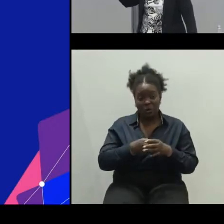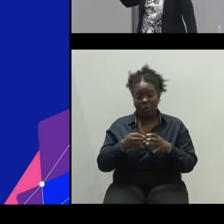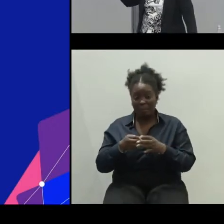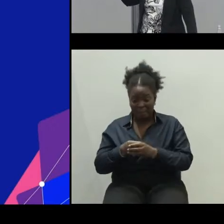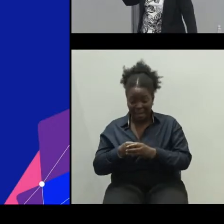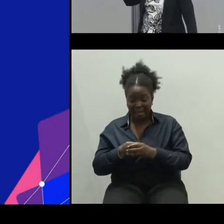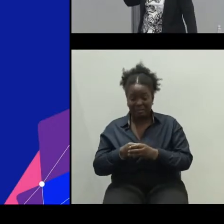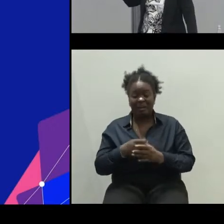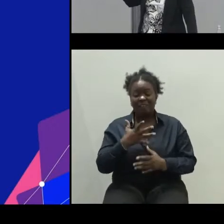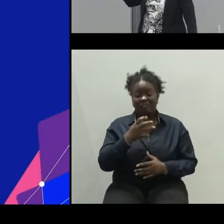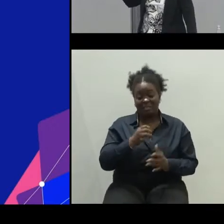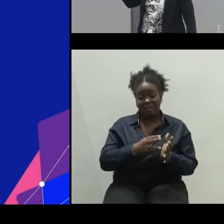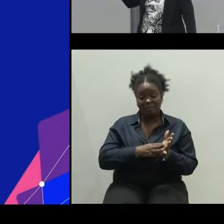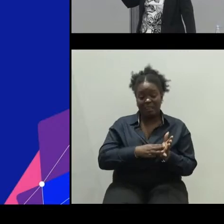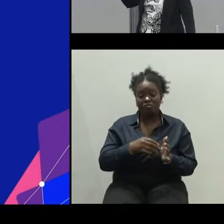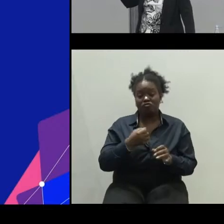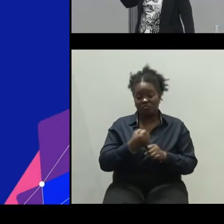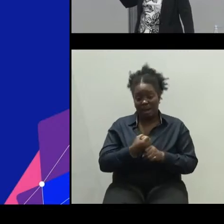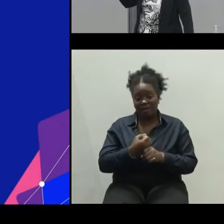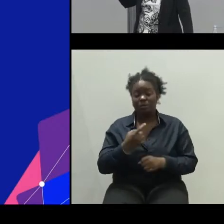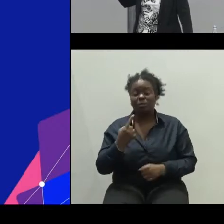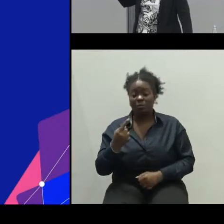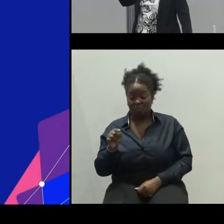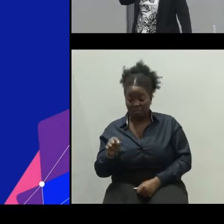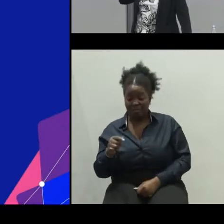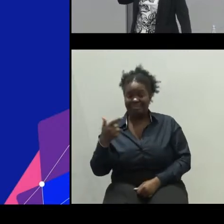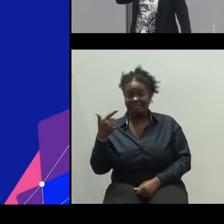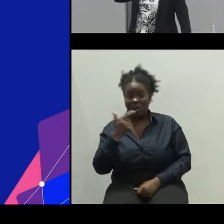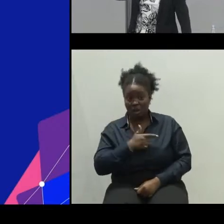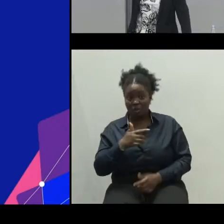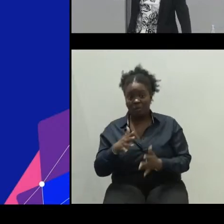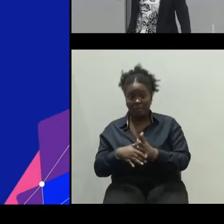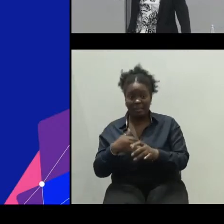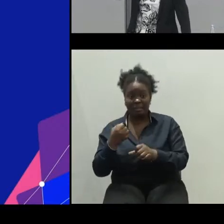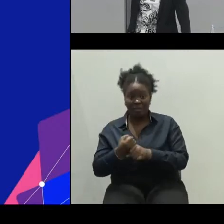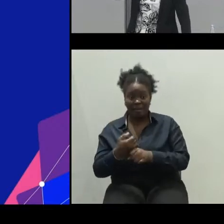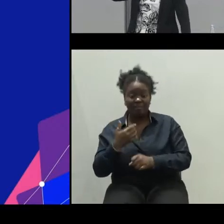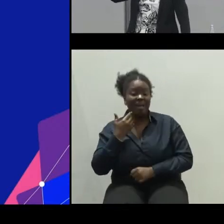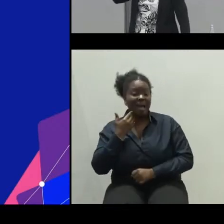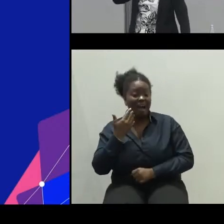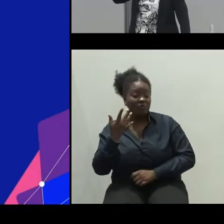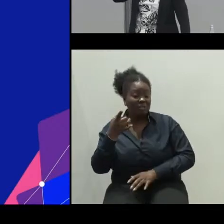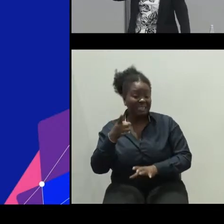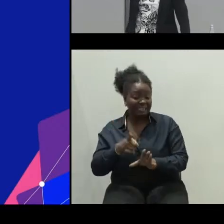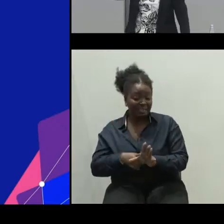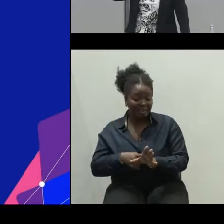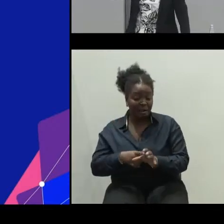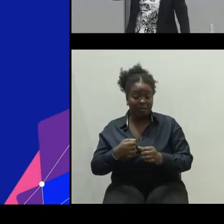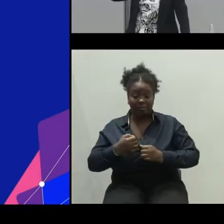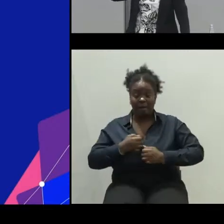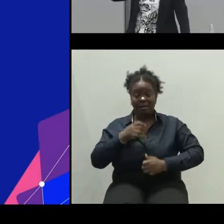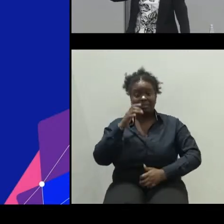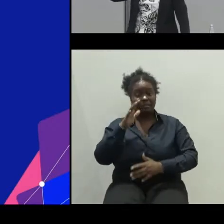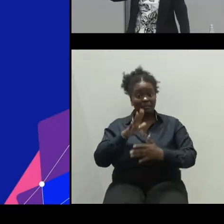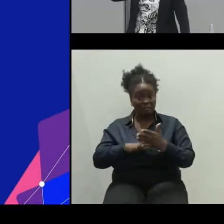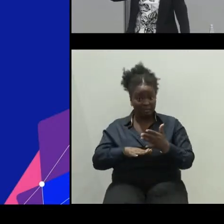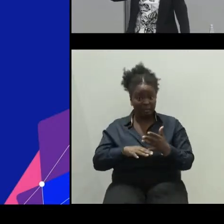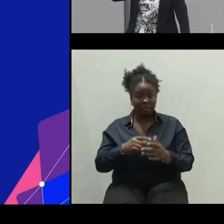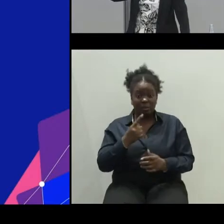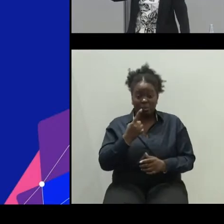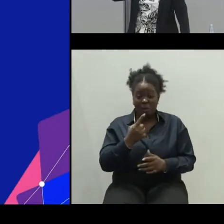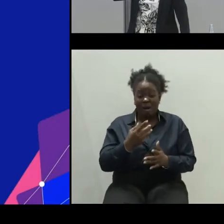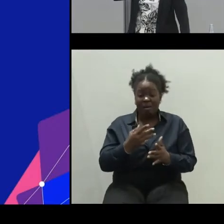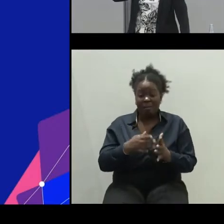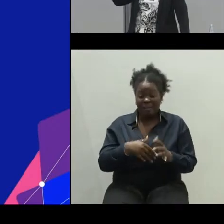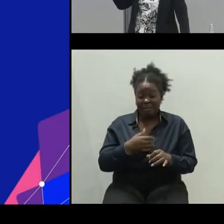milligrams per liter, one that was about 700 milligrams per liter. The closer you get to in our experience, the closer you get to 1 gram per